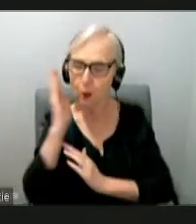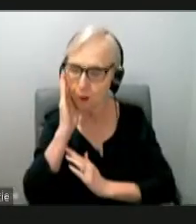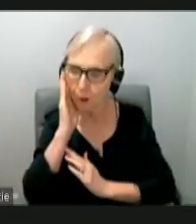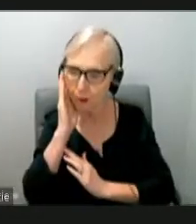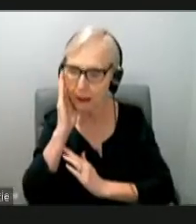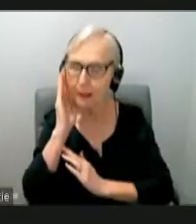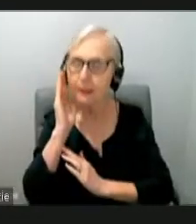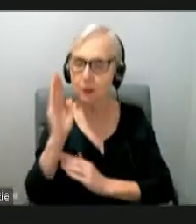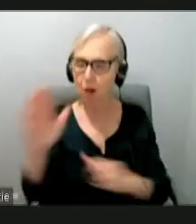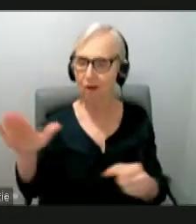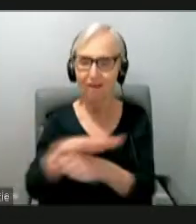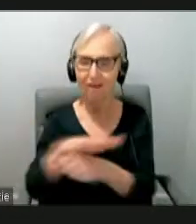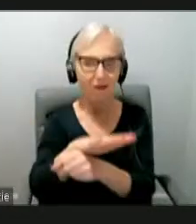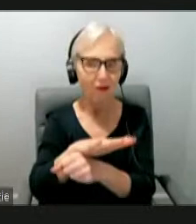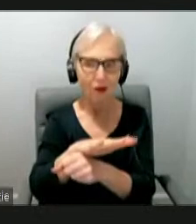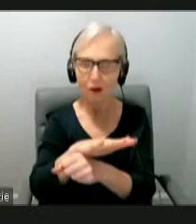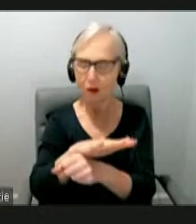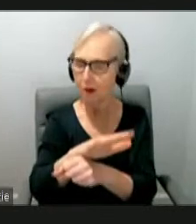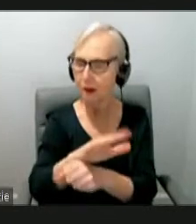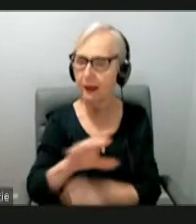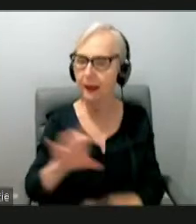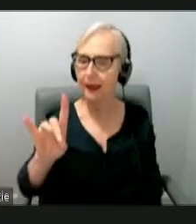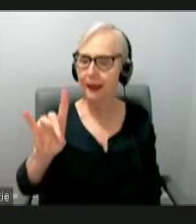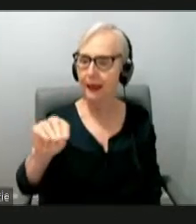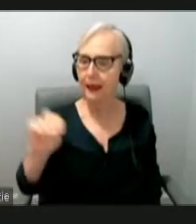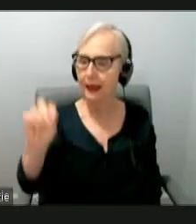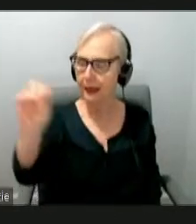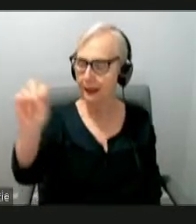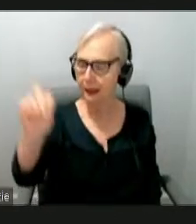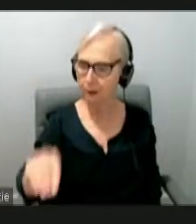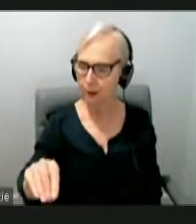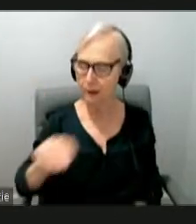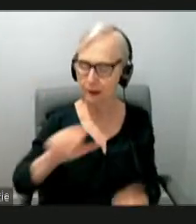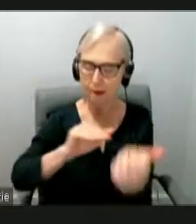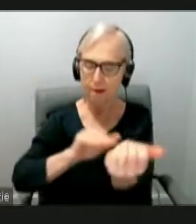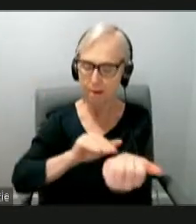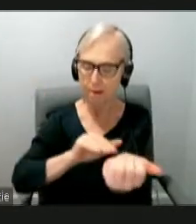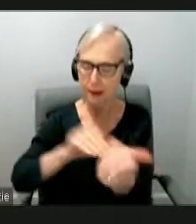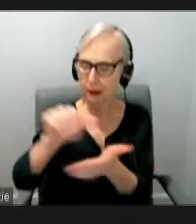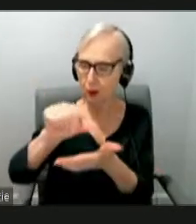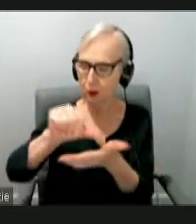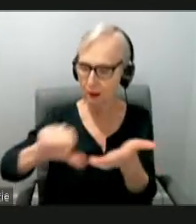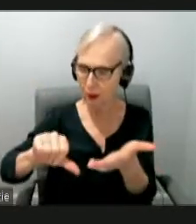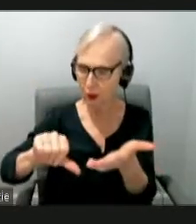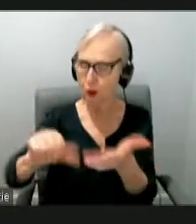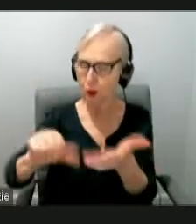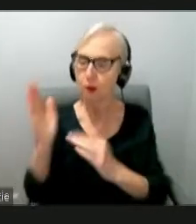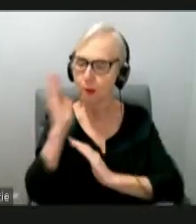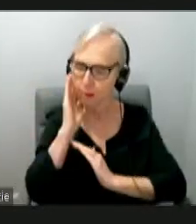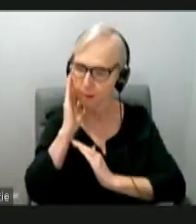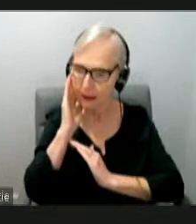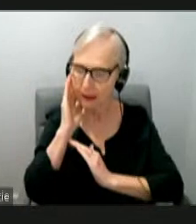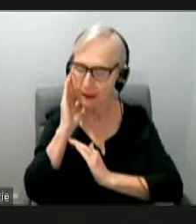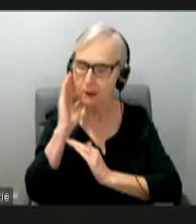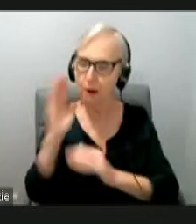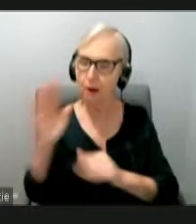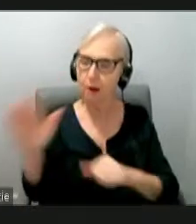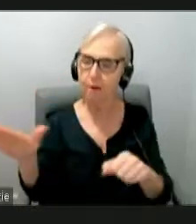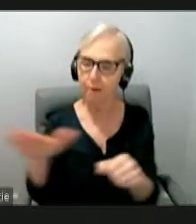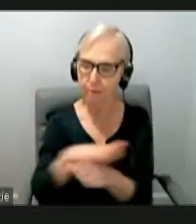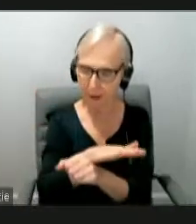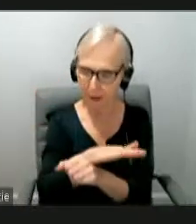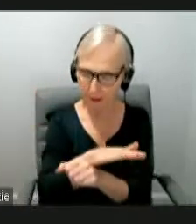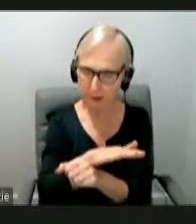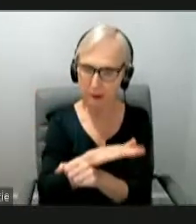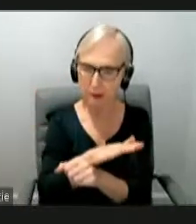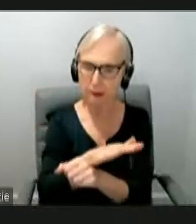currently occupied. Almost 80% of our medical surgical beds are occupied. That number has